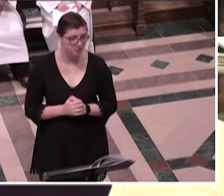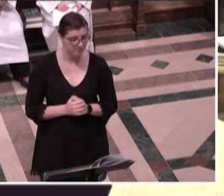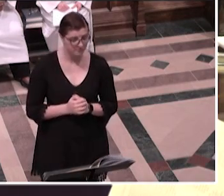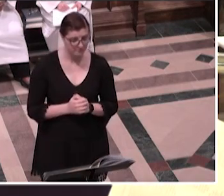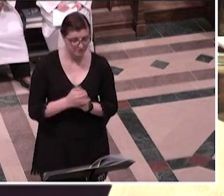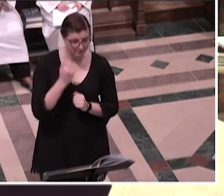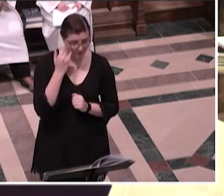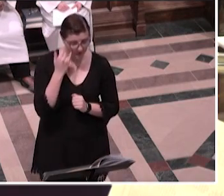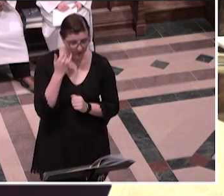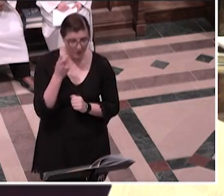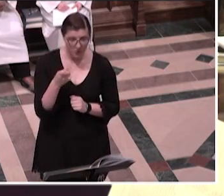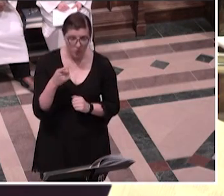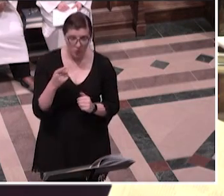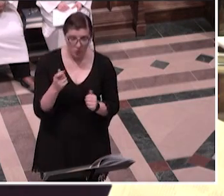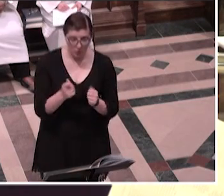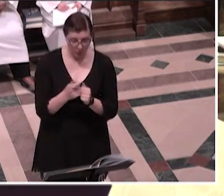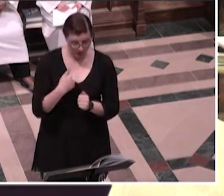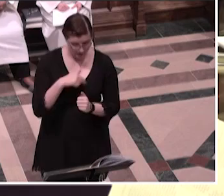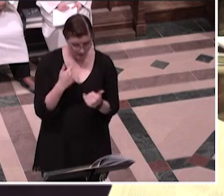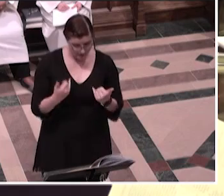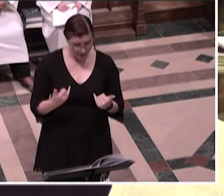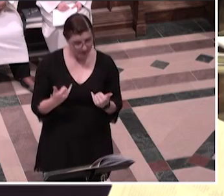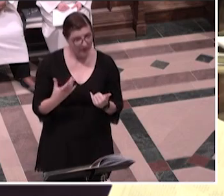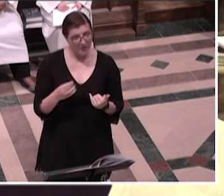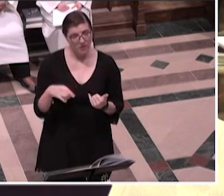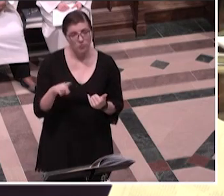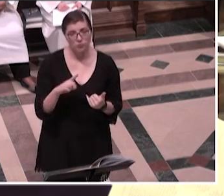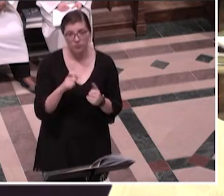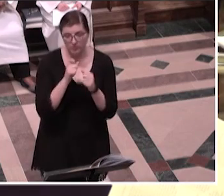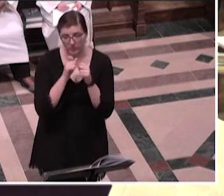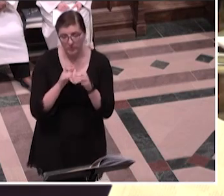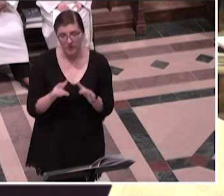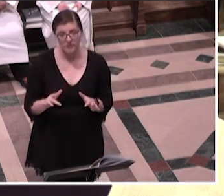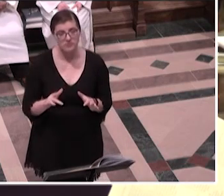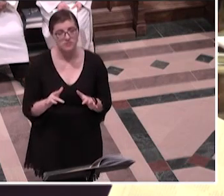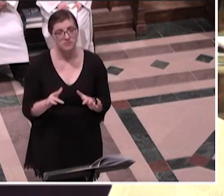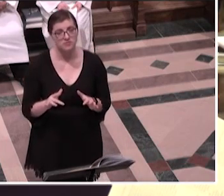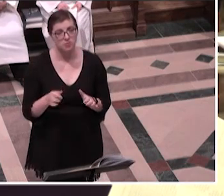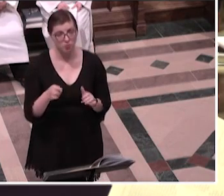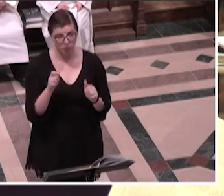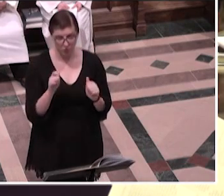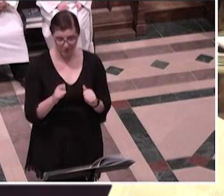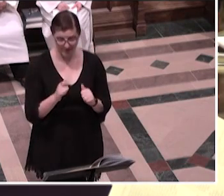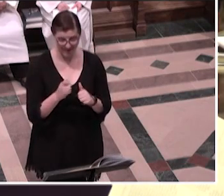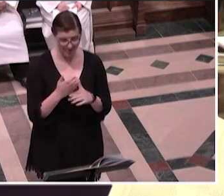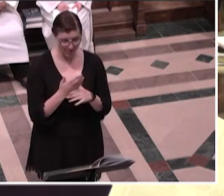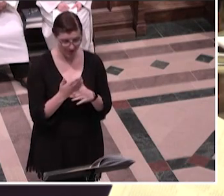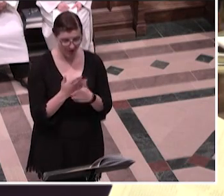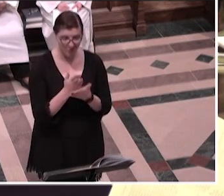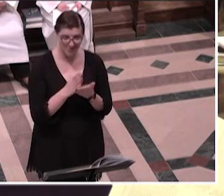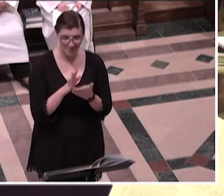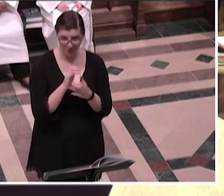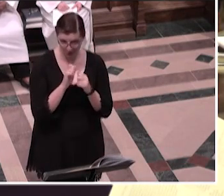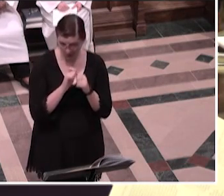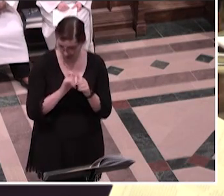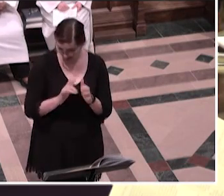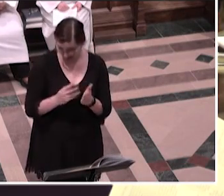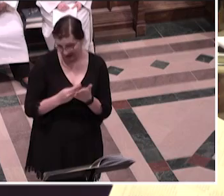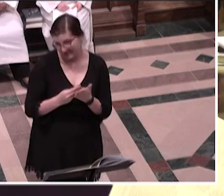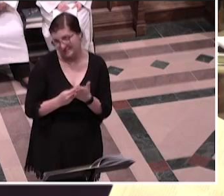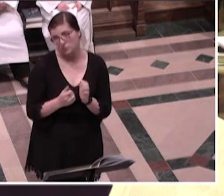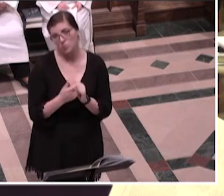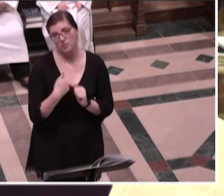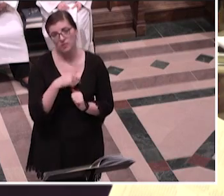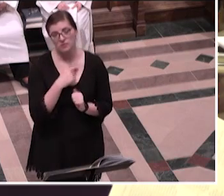If you are here with us today and you have been blessed in a way that you are able to share some of that blessing with us at the cathedral, we